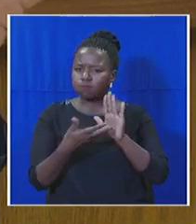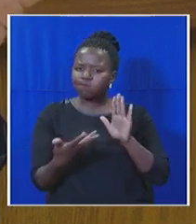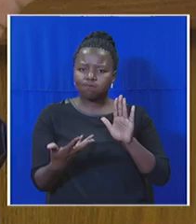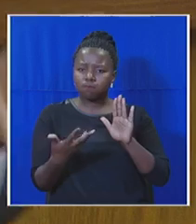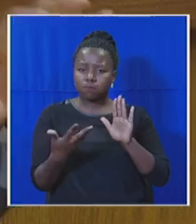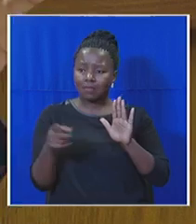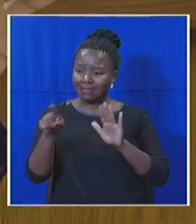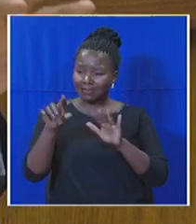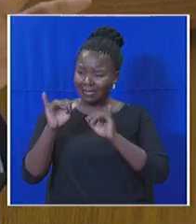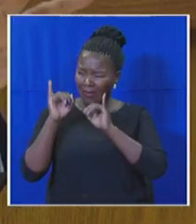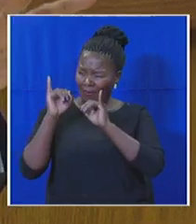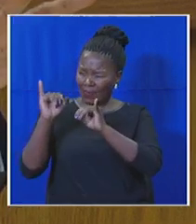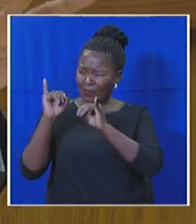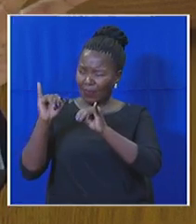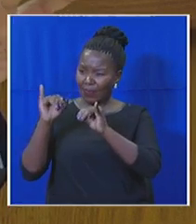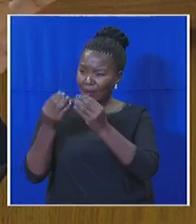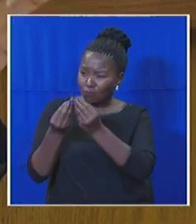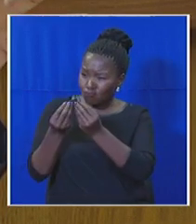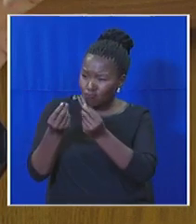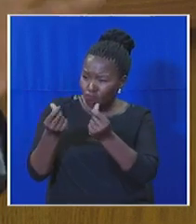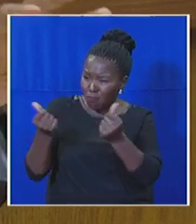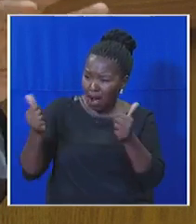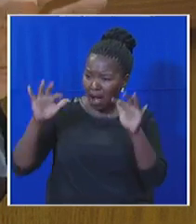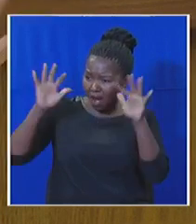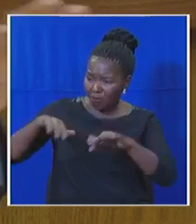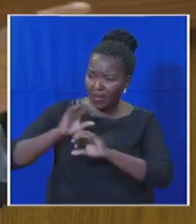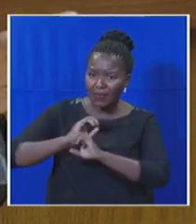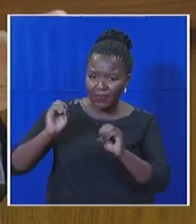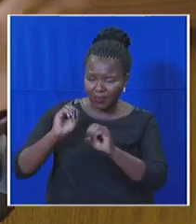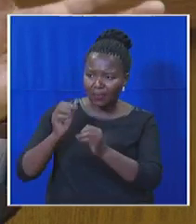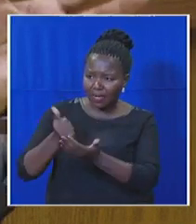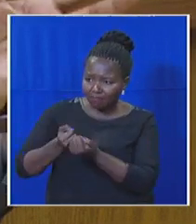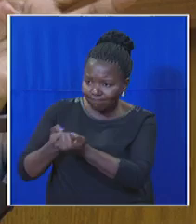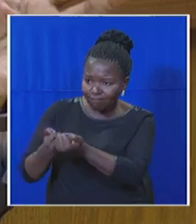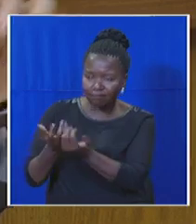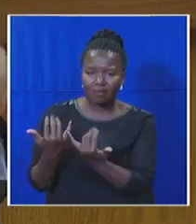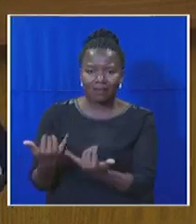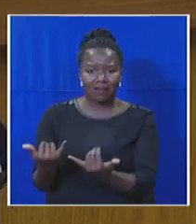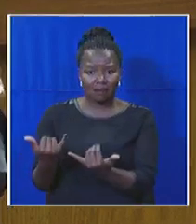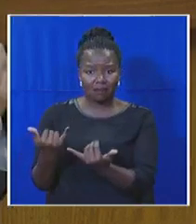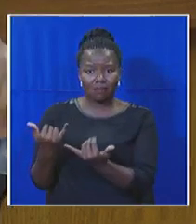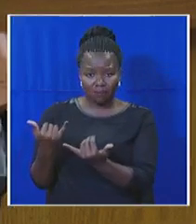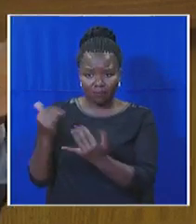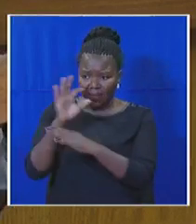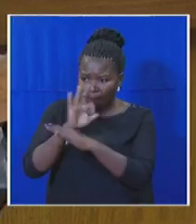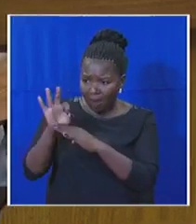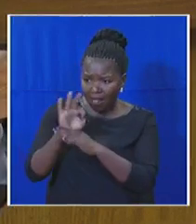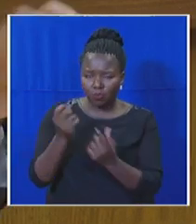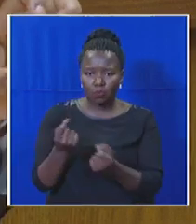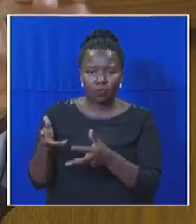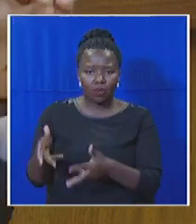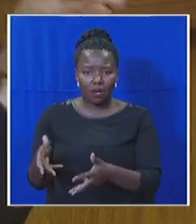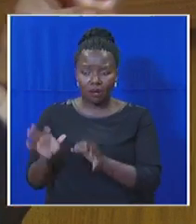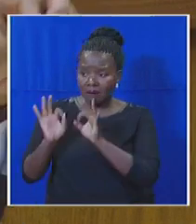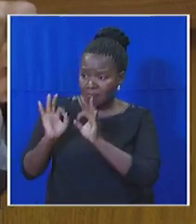more affected by the drought. And that's what it is doing. It has programs. Now, I can't give